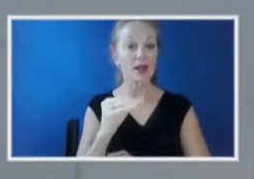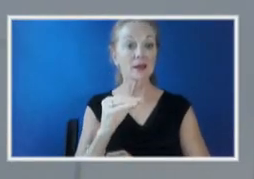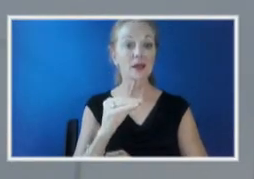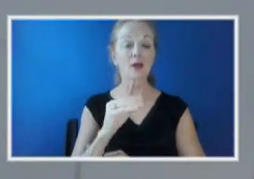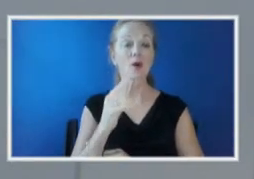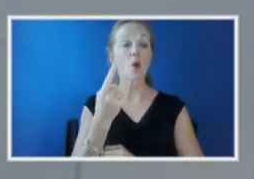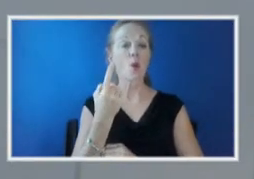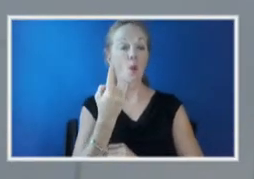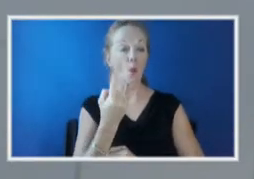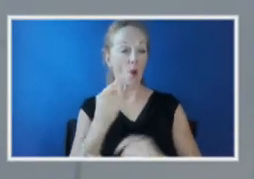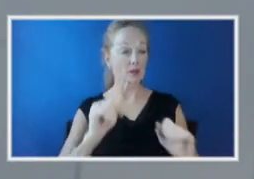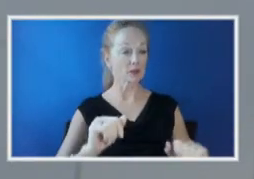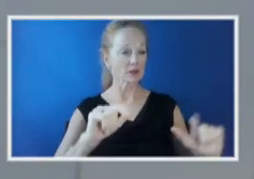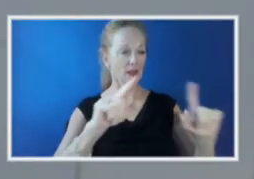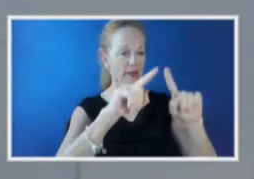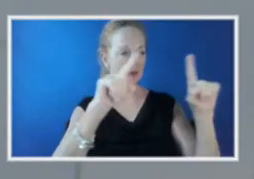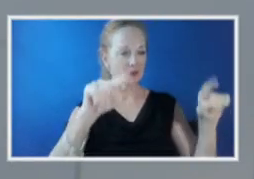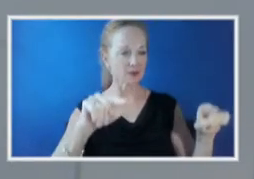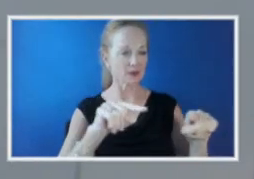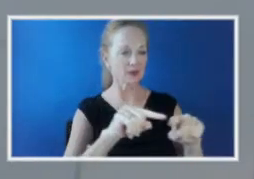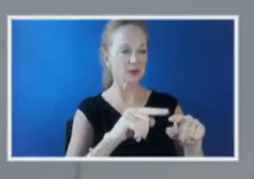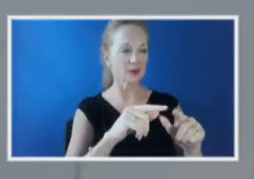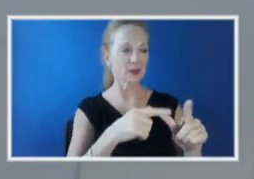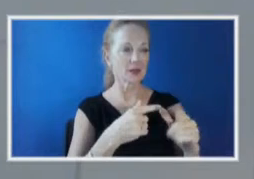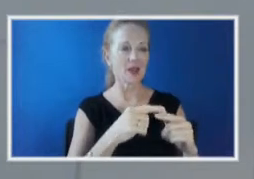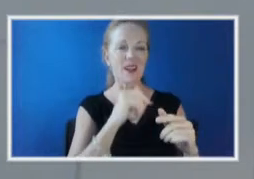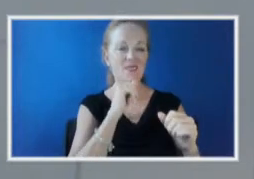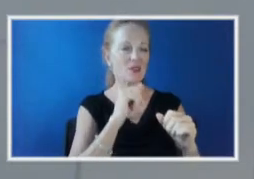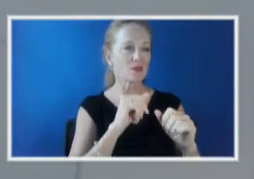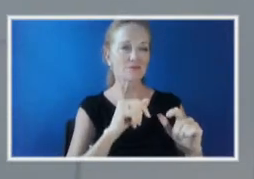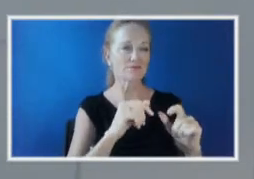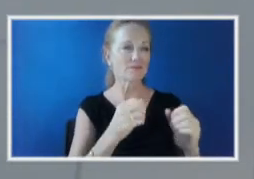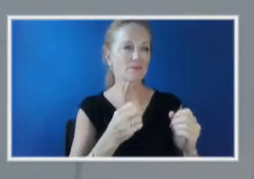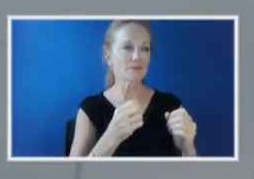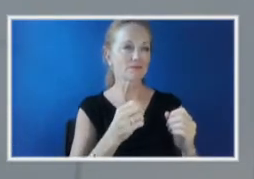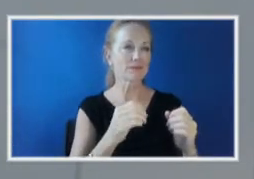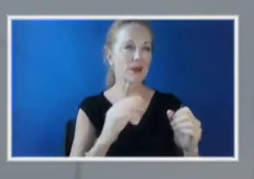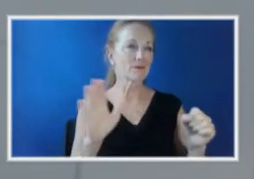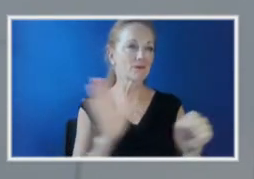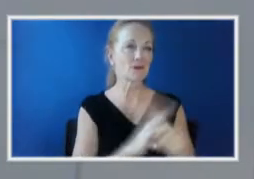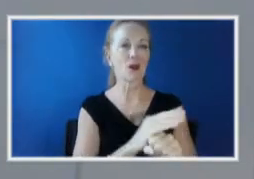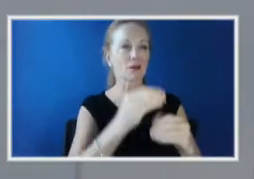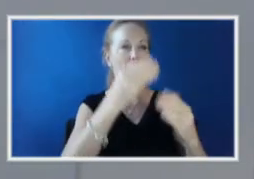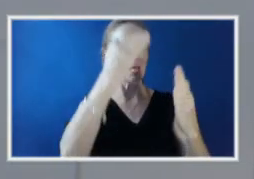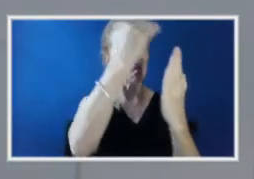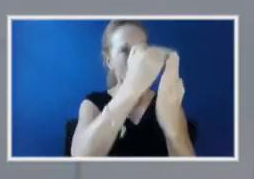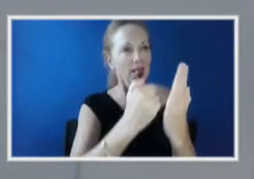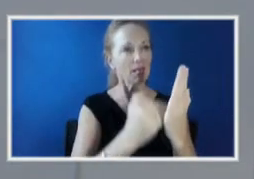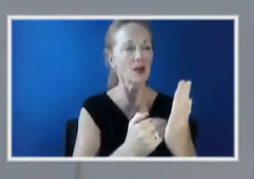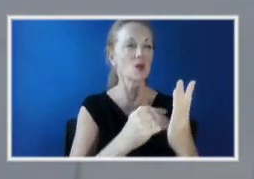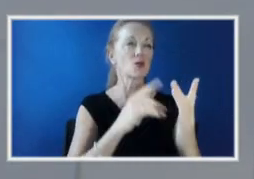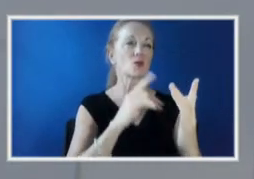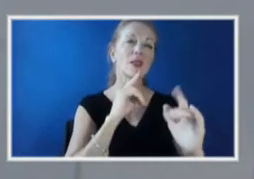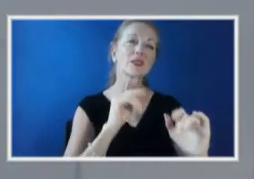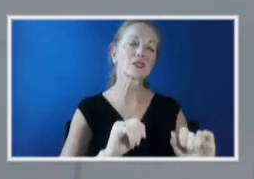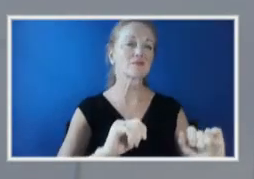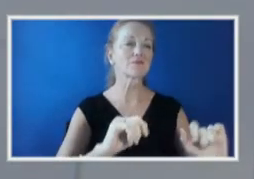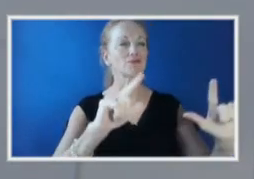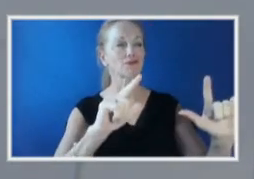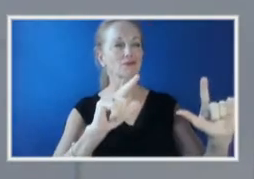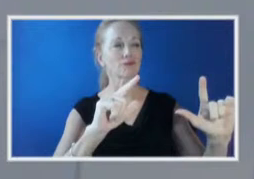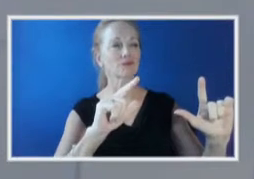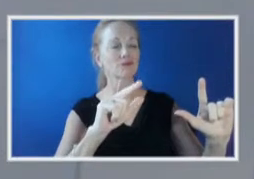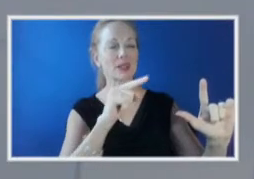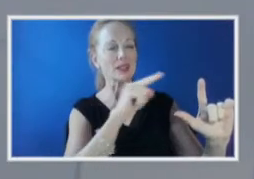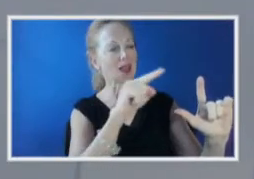slide. Instead of, you know, having an overview for you, it's really talking about, you know, where we have been. And I think the slide